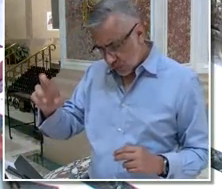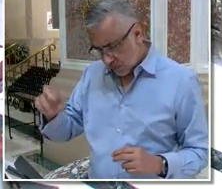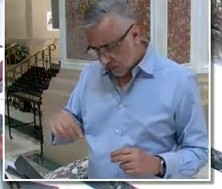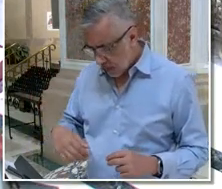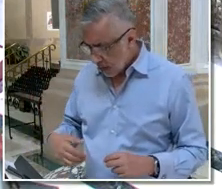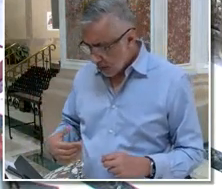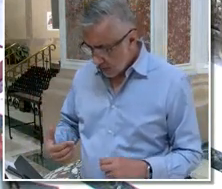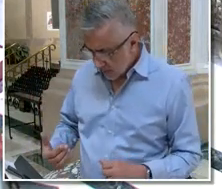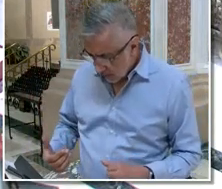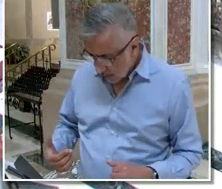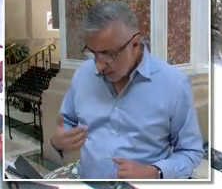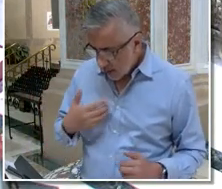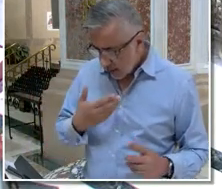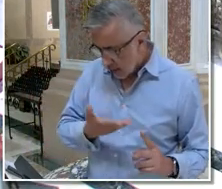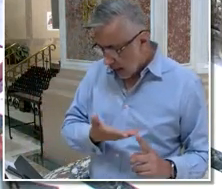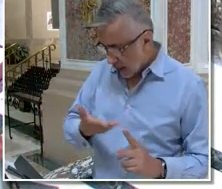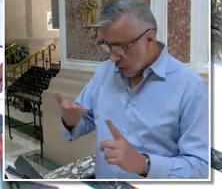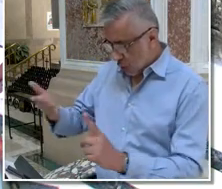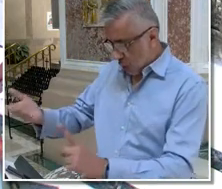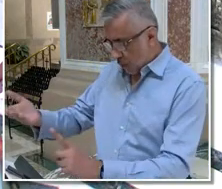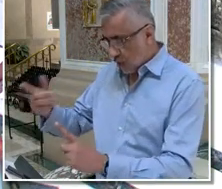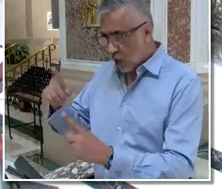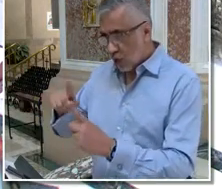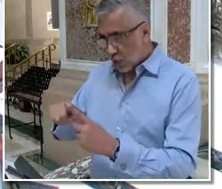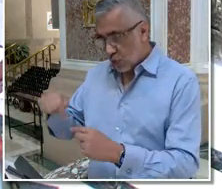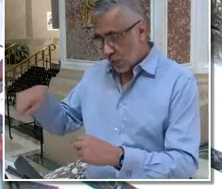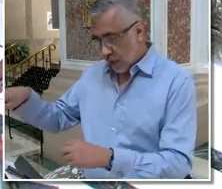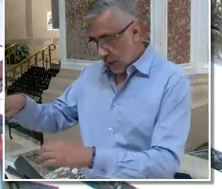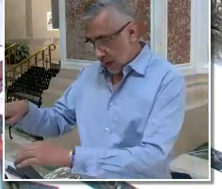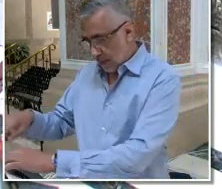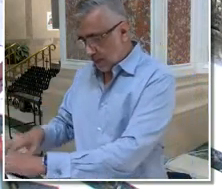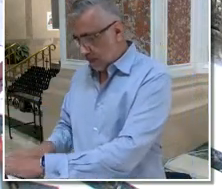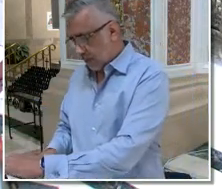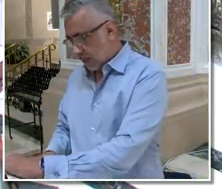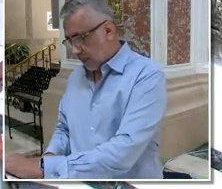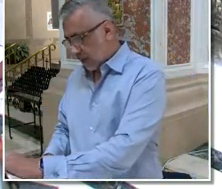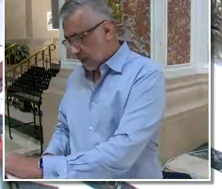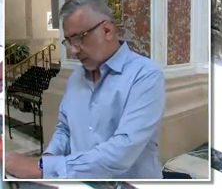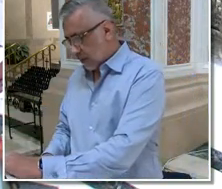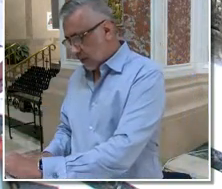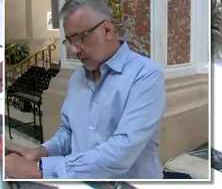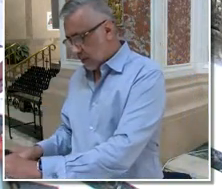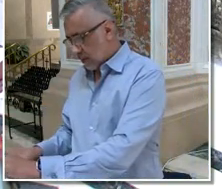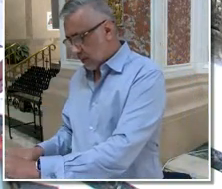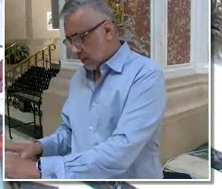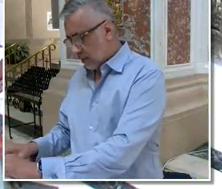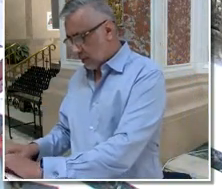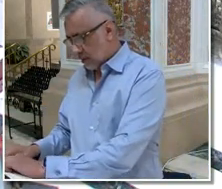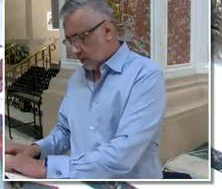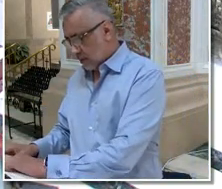Then he handed him over to them to be crucified.